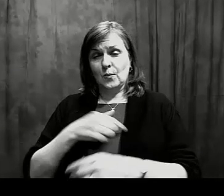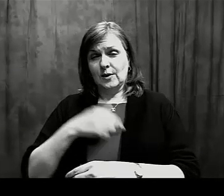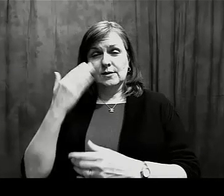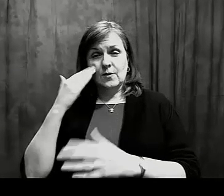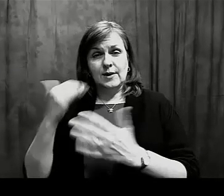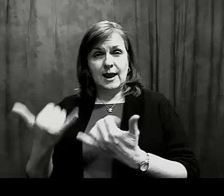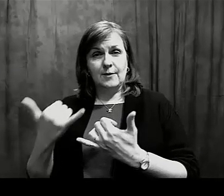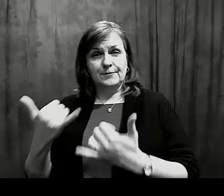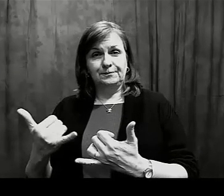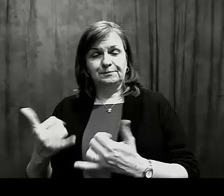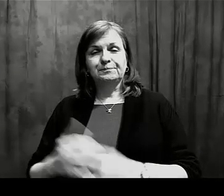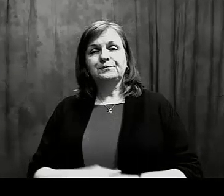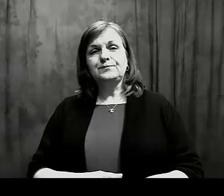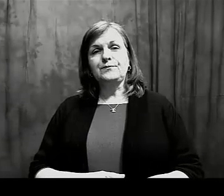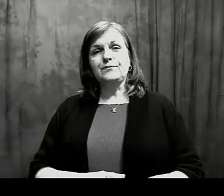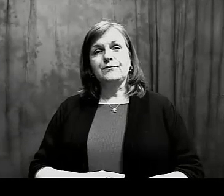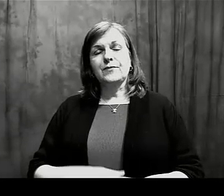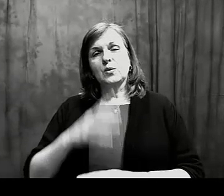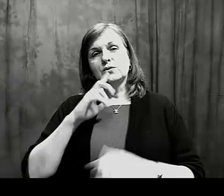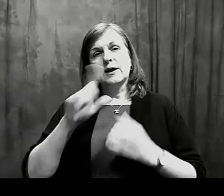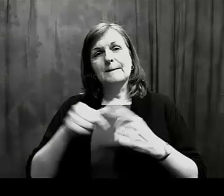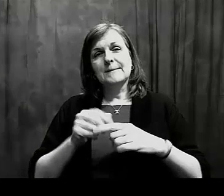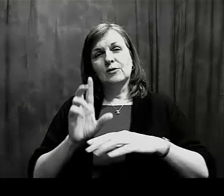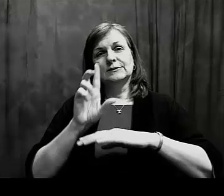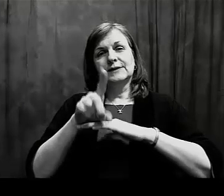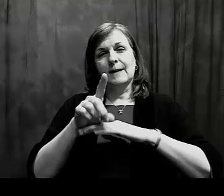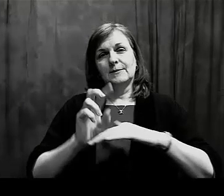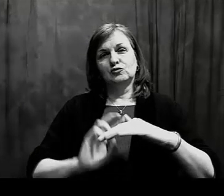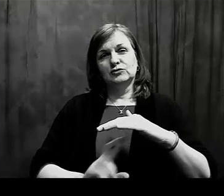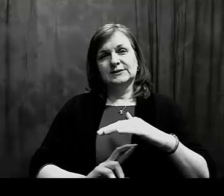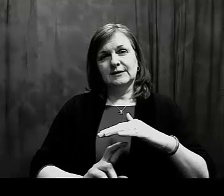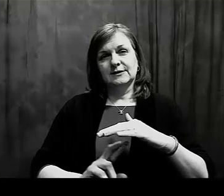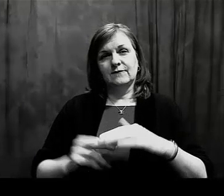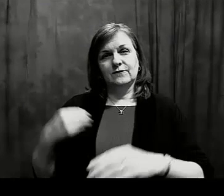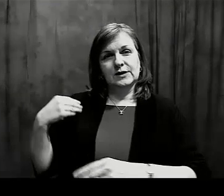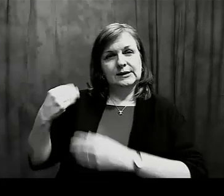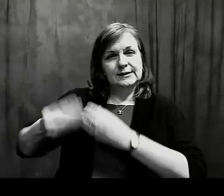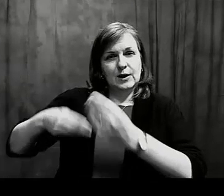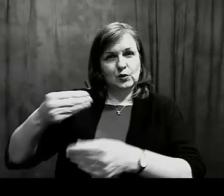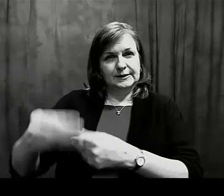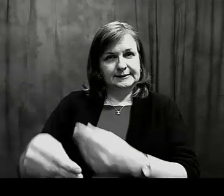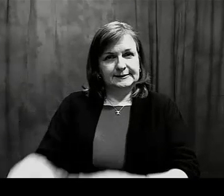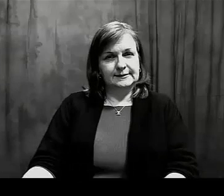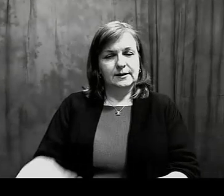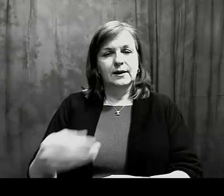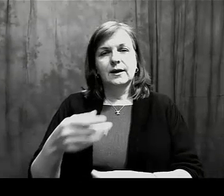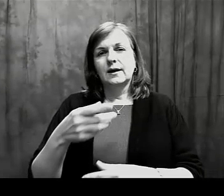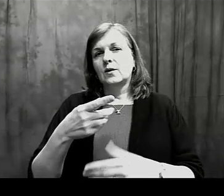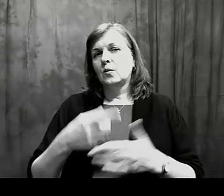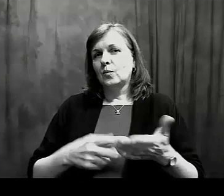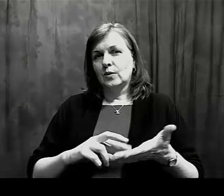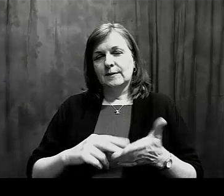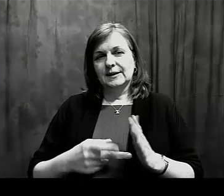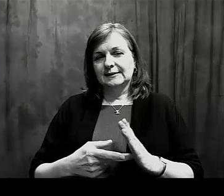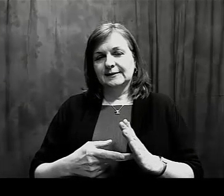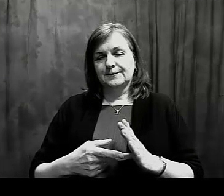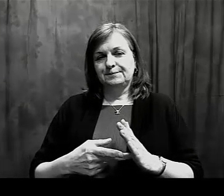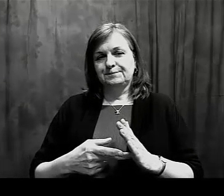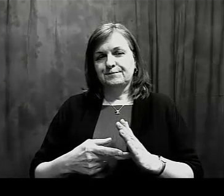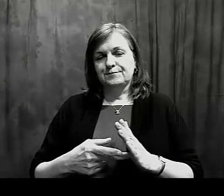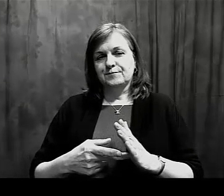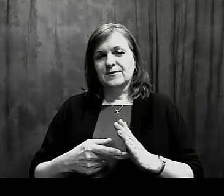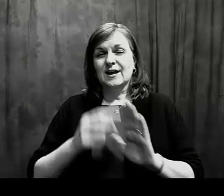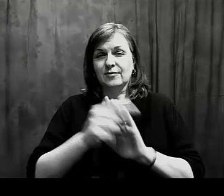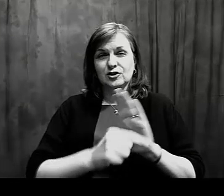this in now. So when we talk dominant and recessive inheritance, what we're really